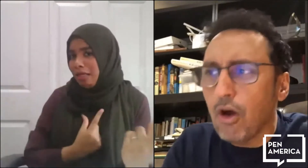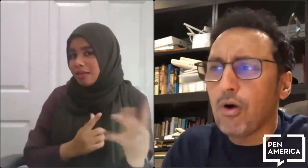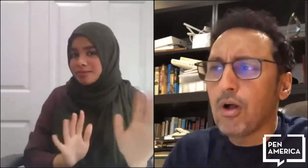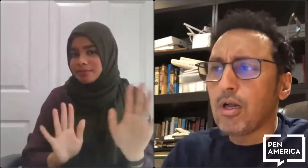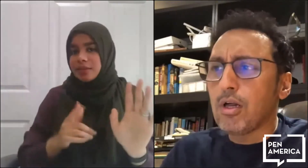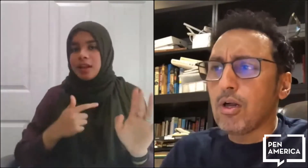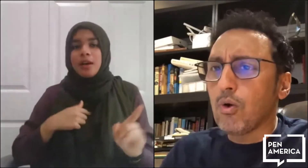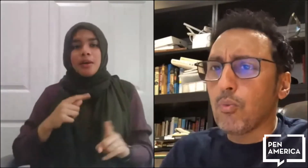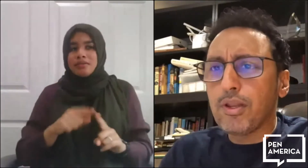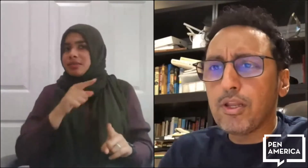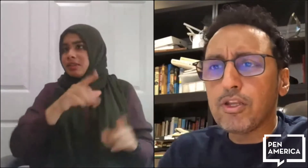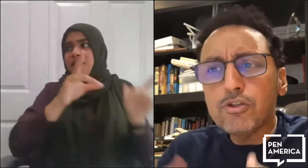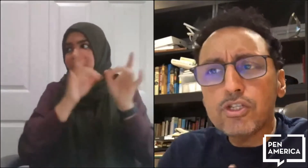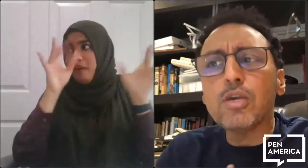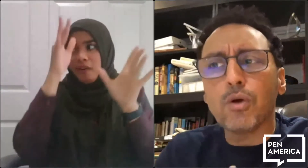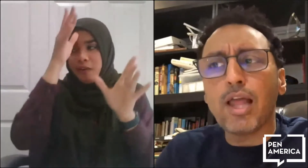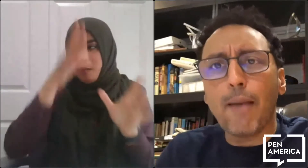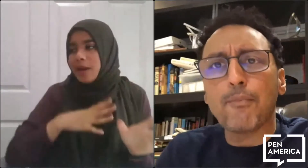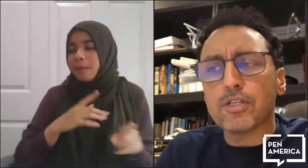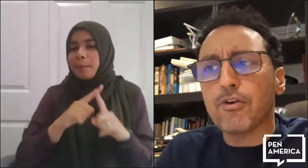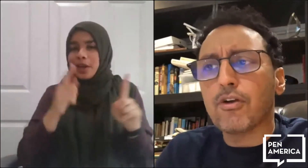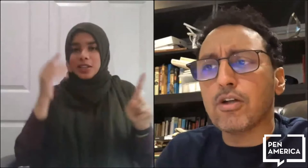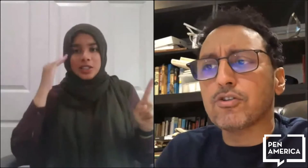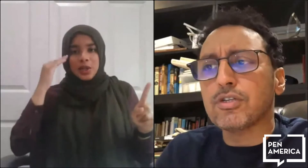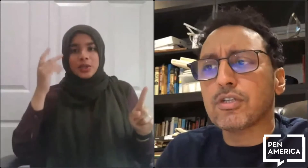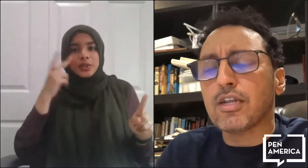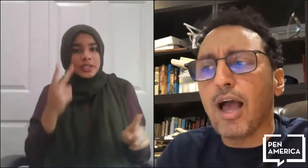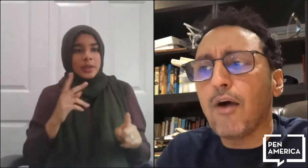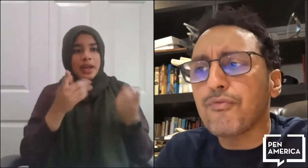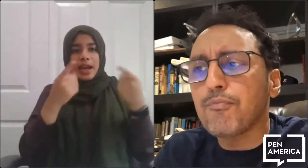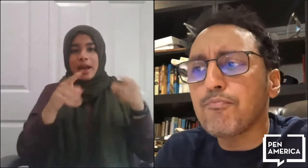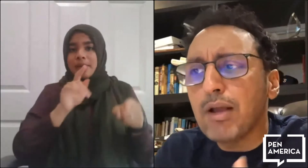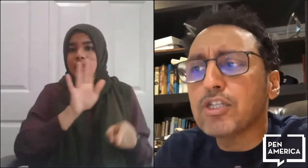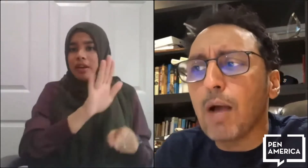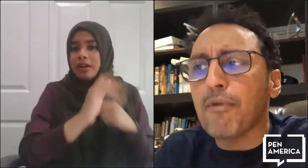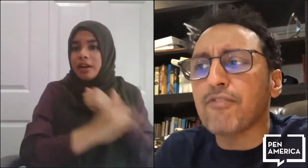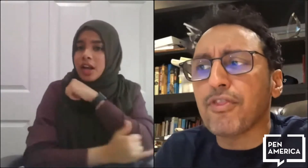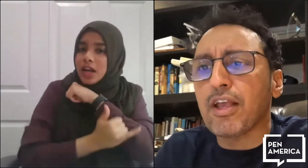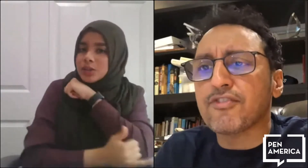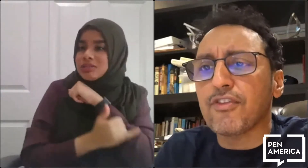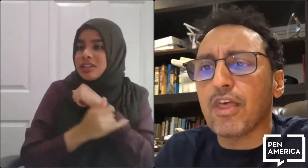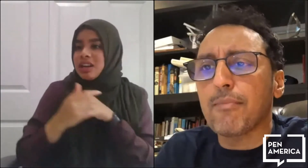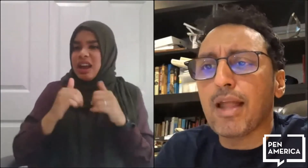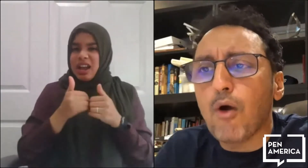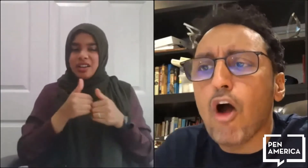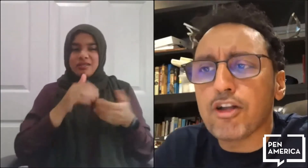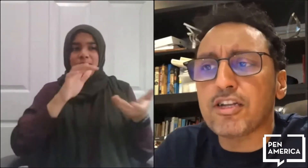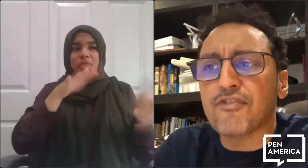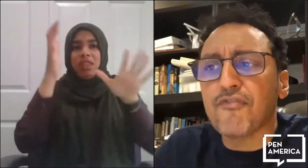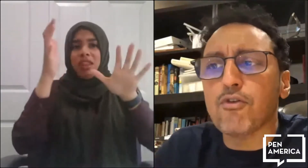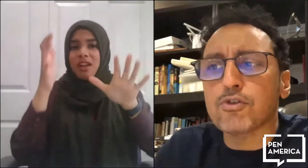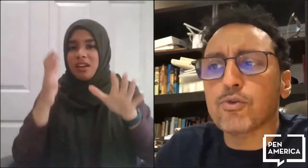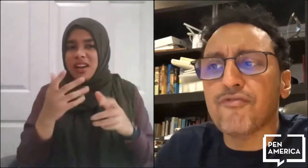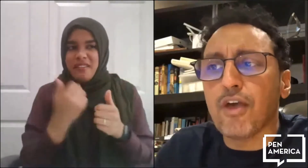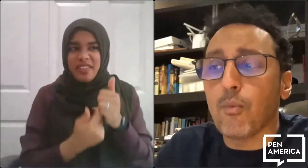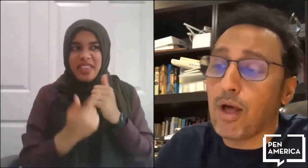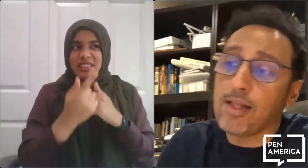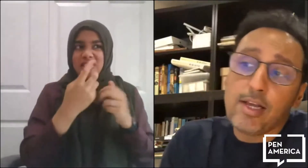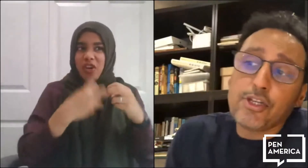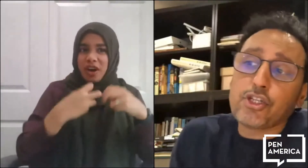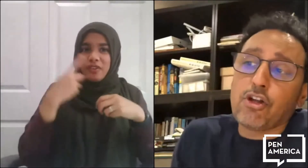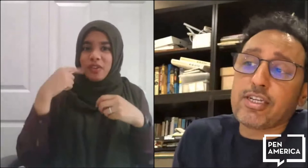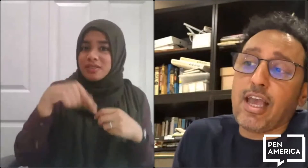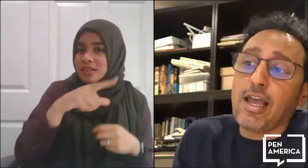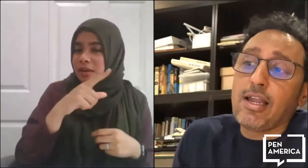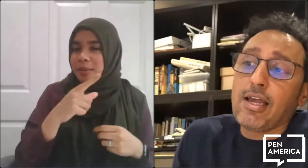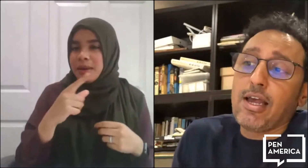But when you see what happens in their countries and how messed up everything is for them and how hard it is for folks who live there, well,